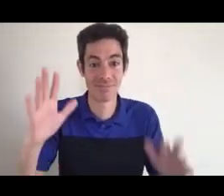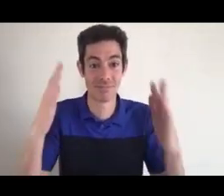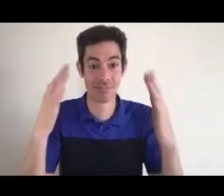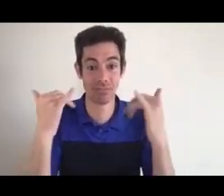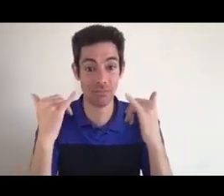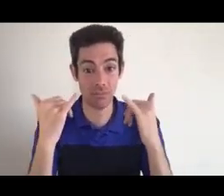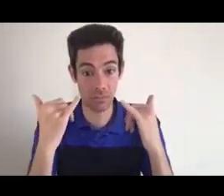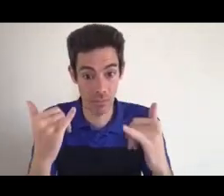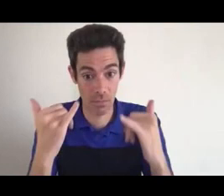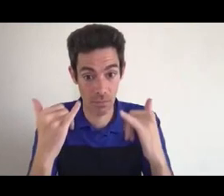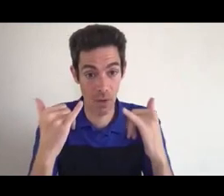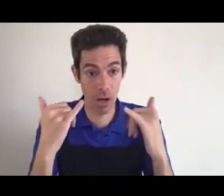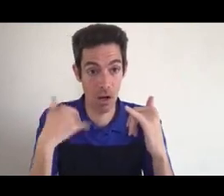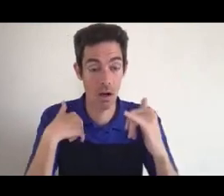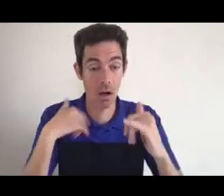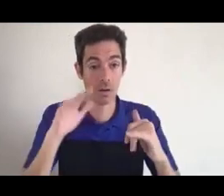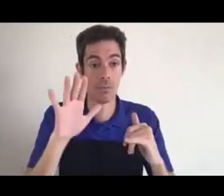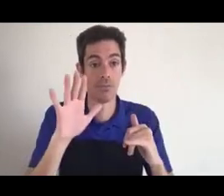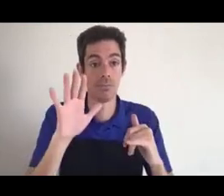Okay, great.